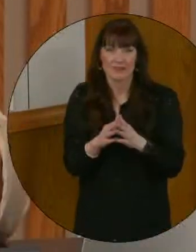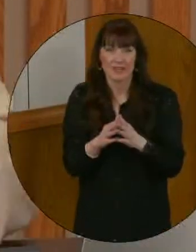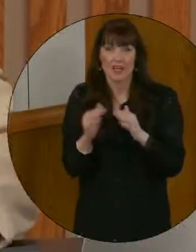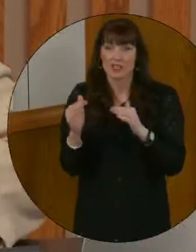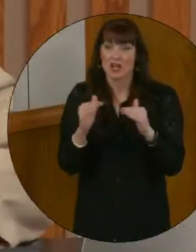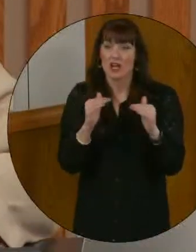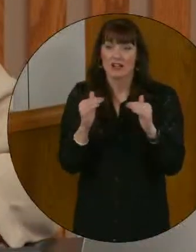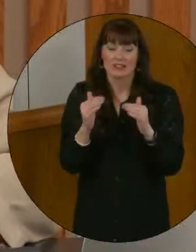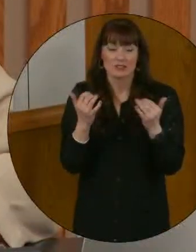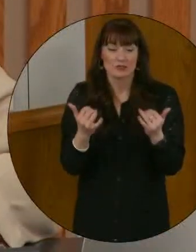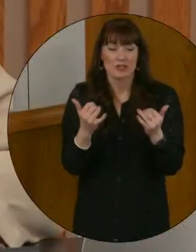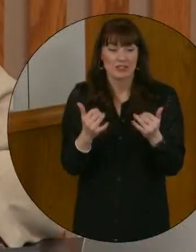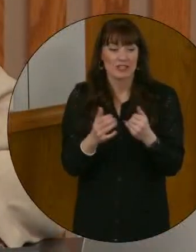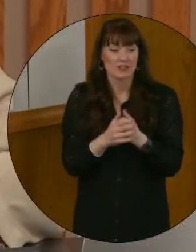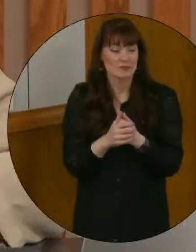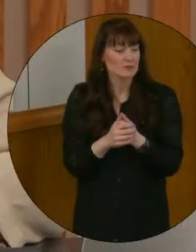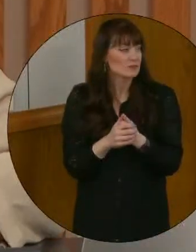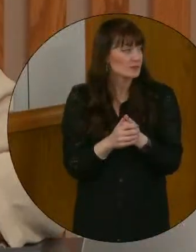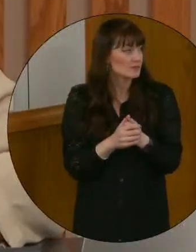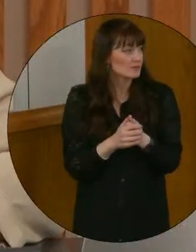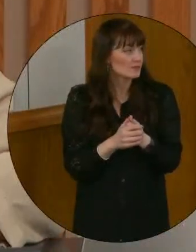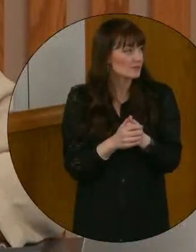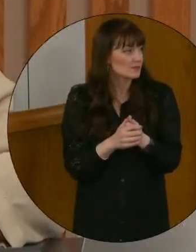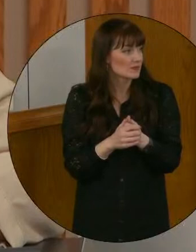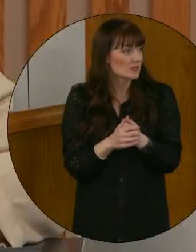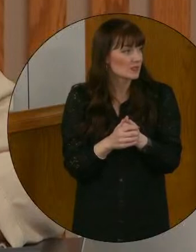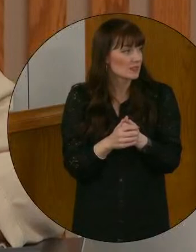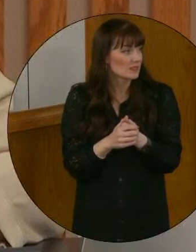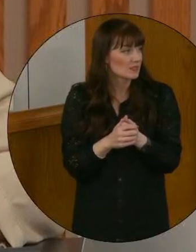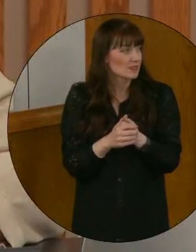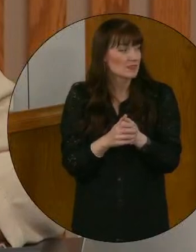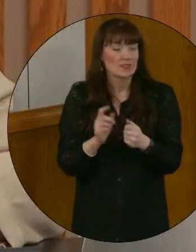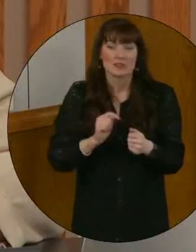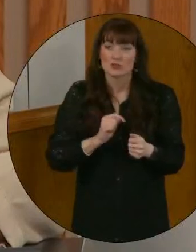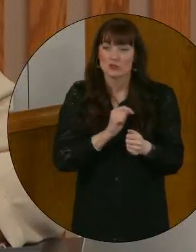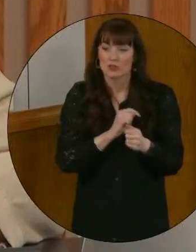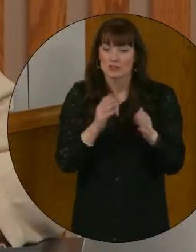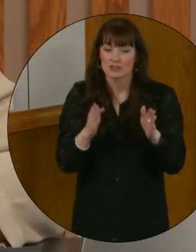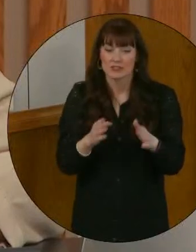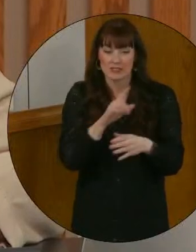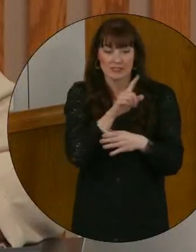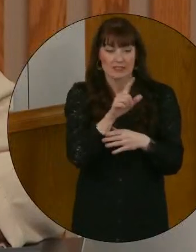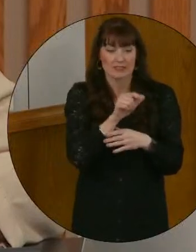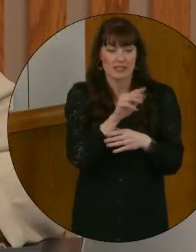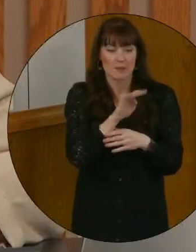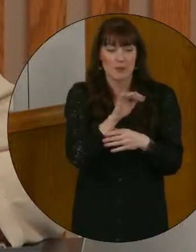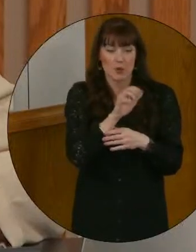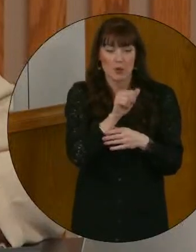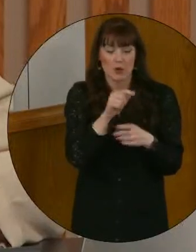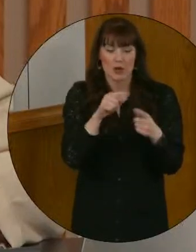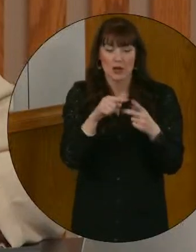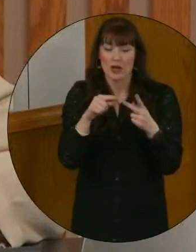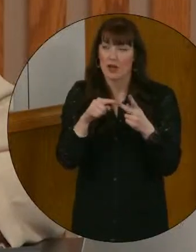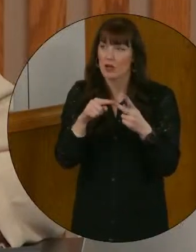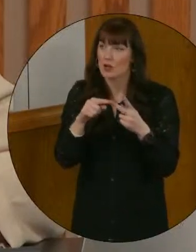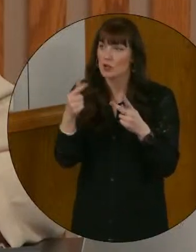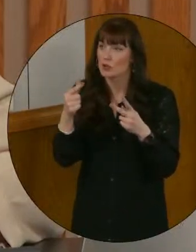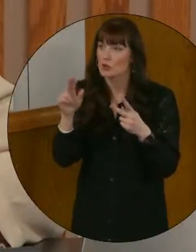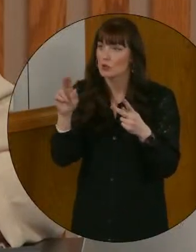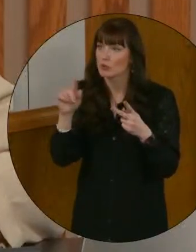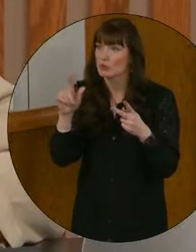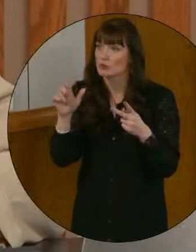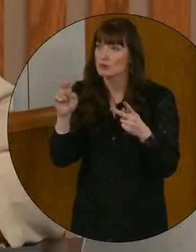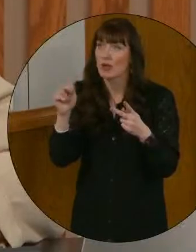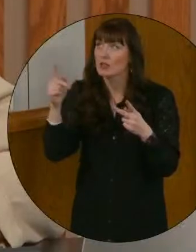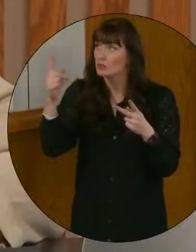colleagues, in the air, Trustee Zamora and Trustee Guzman, do you have any questions at this time for